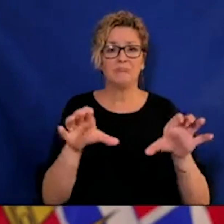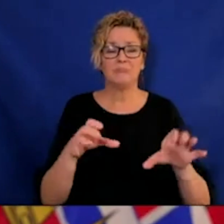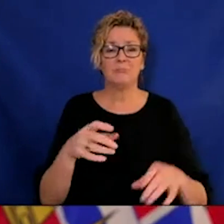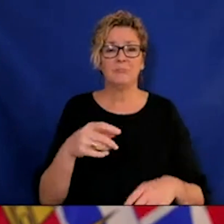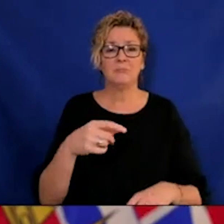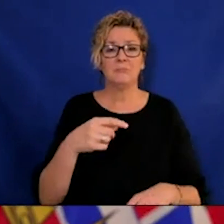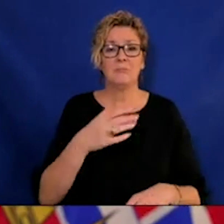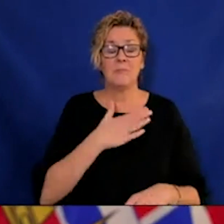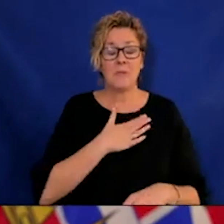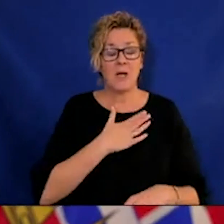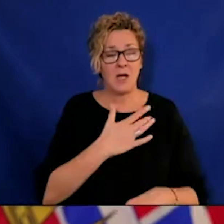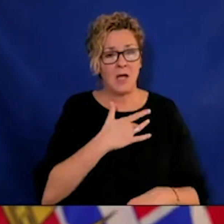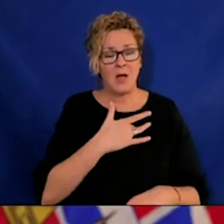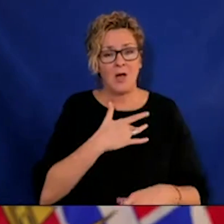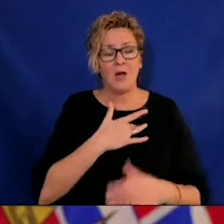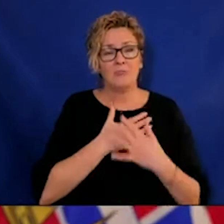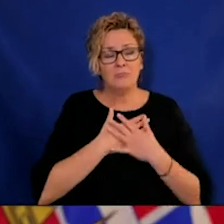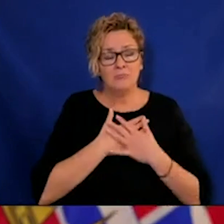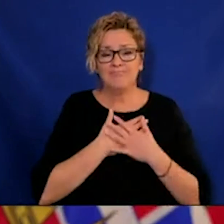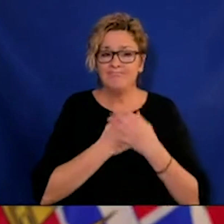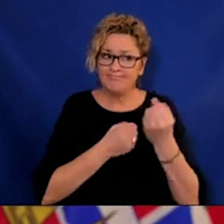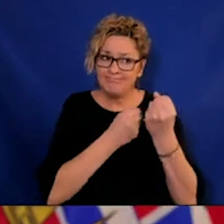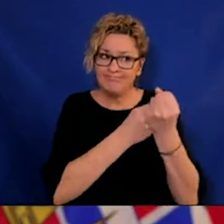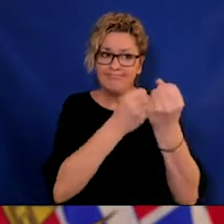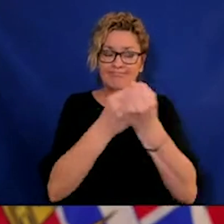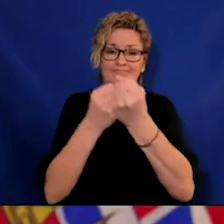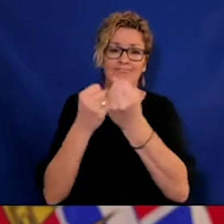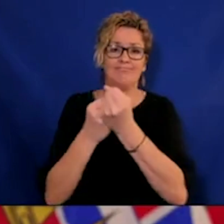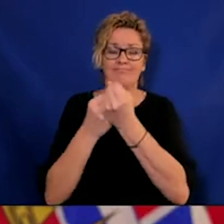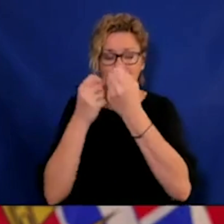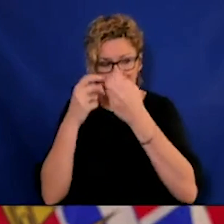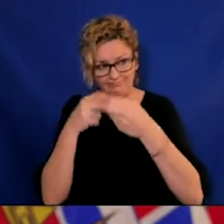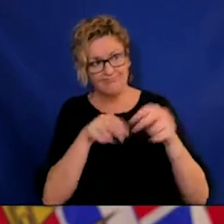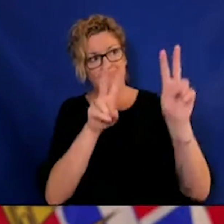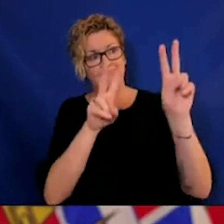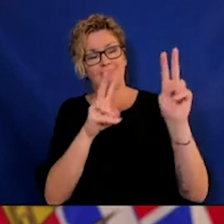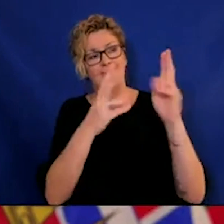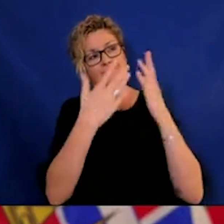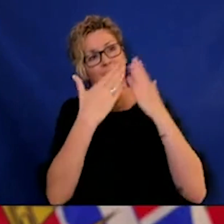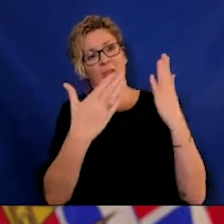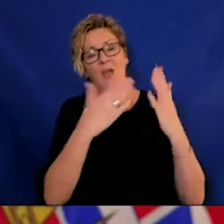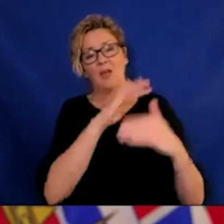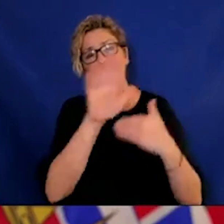supporting you and in admiration of the work that you're doing.